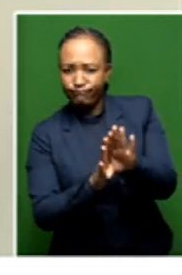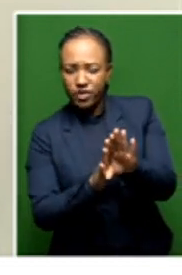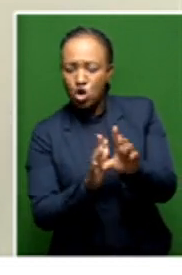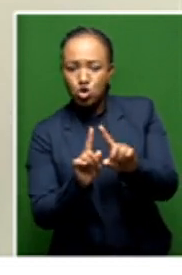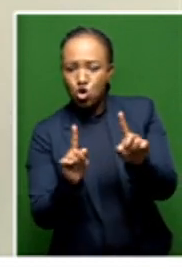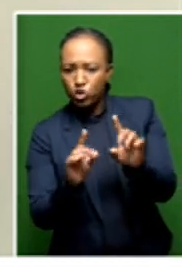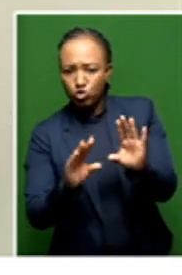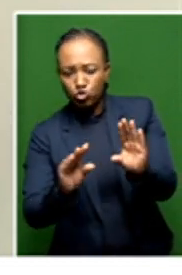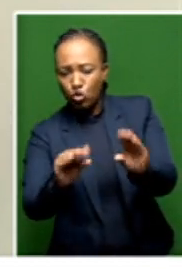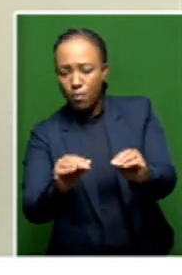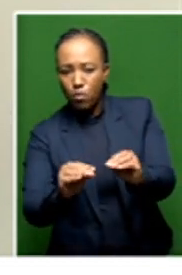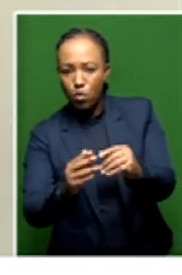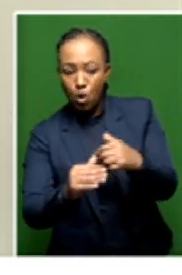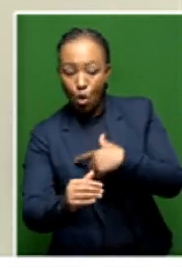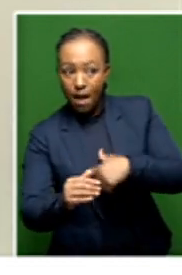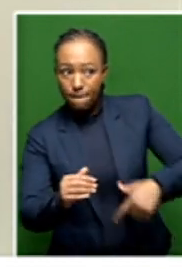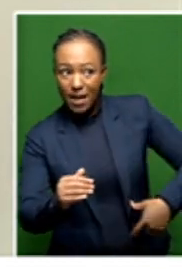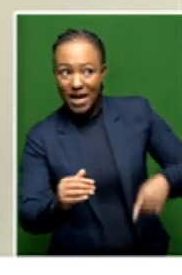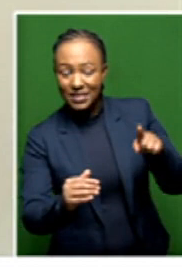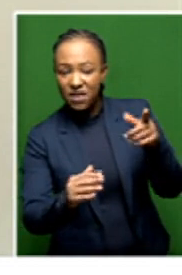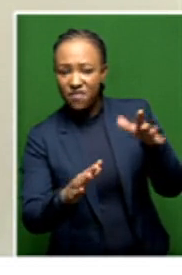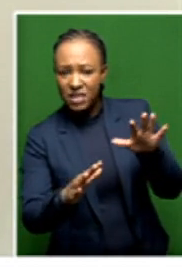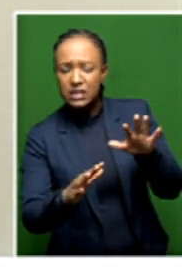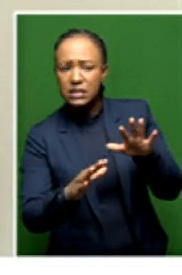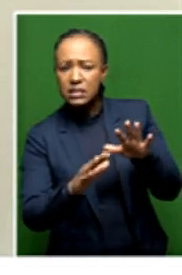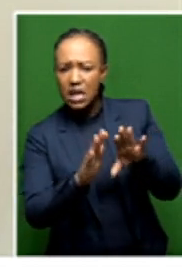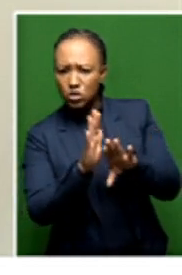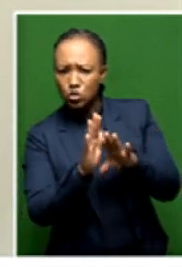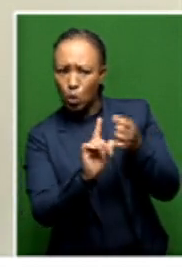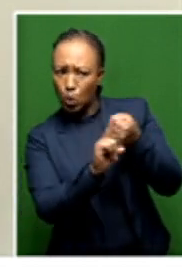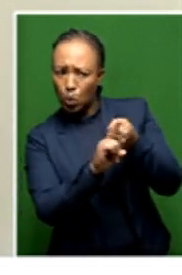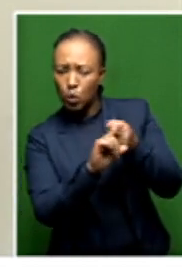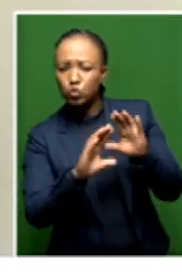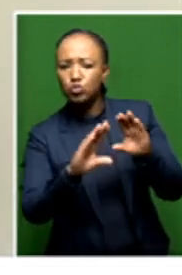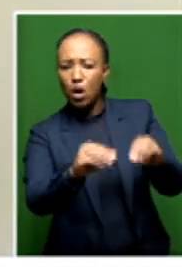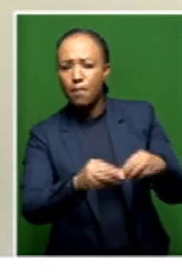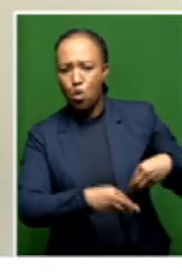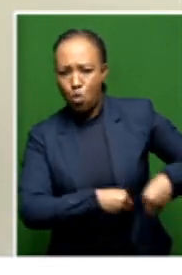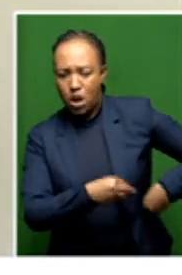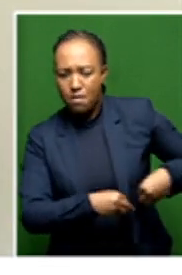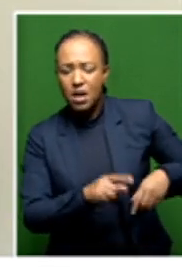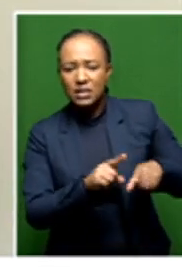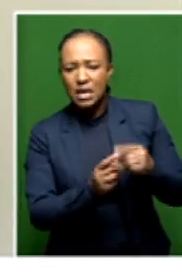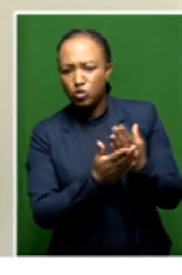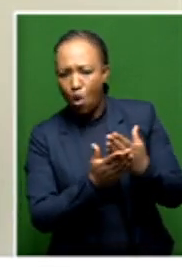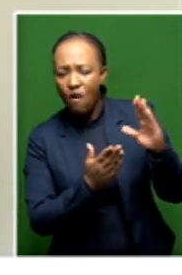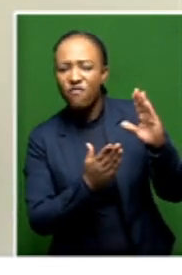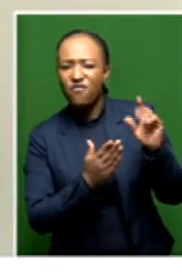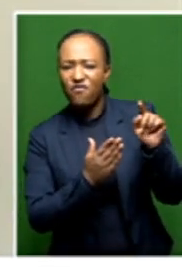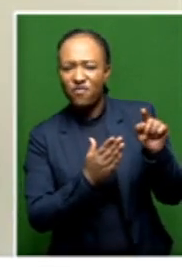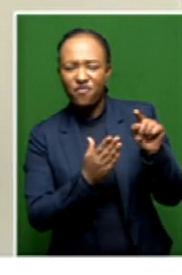defeating exactly what the president, advancing corruption and defeating also the ends of